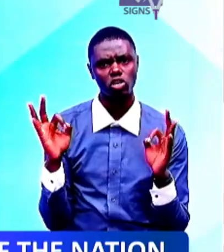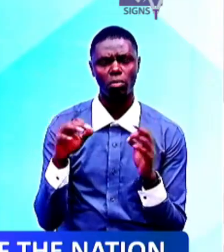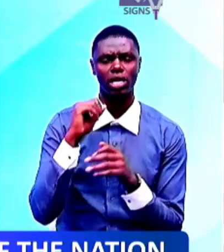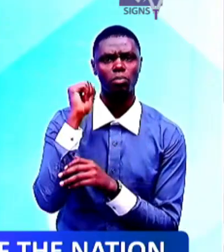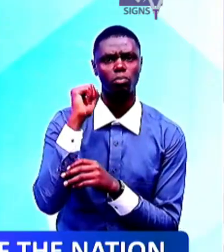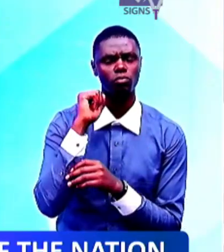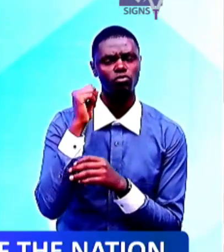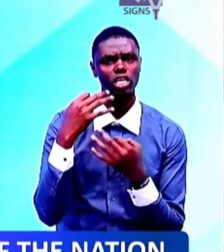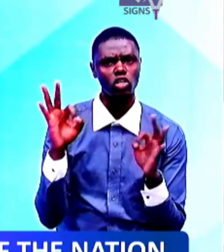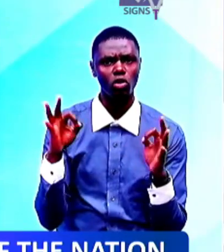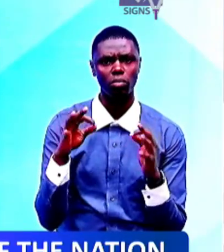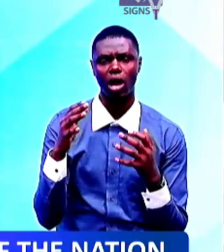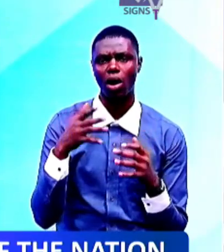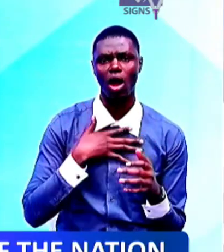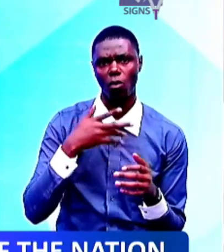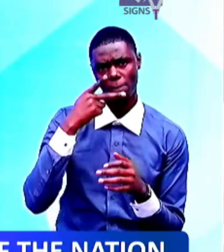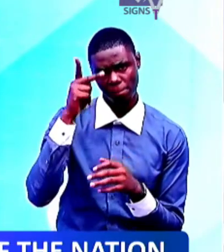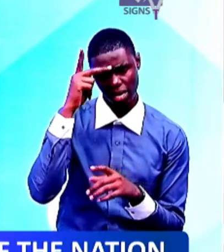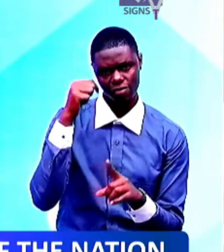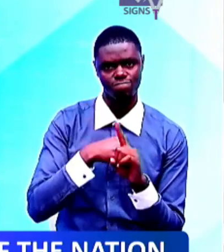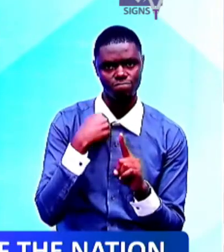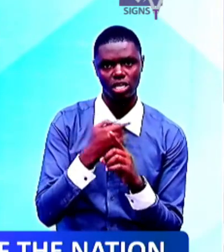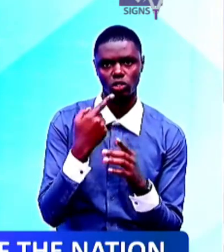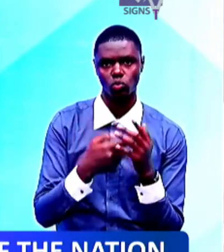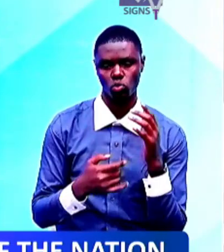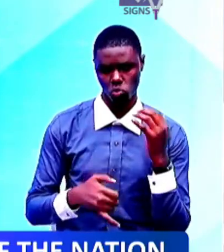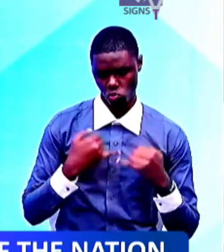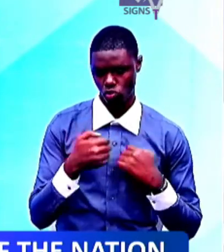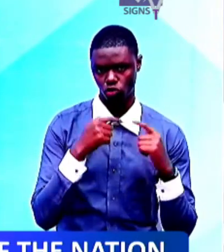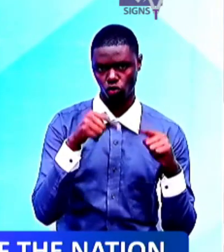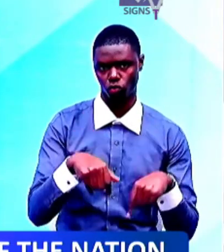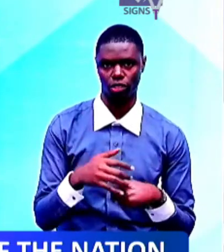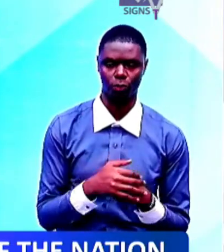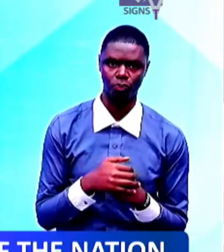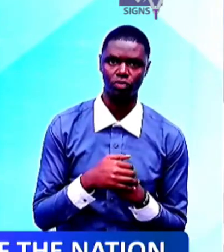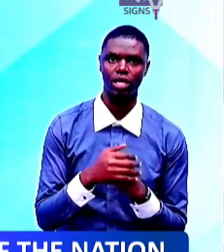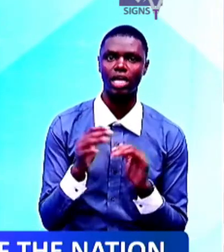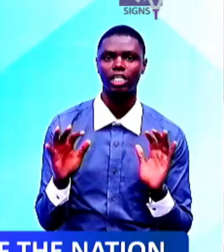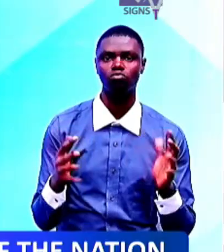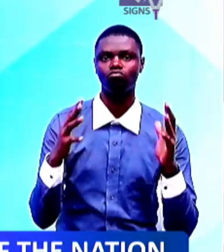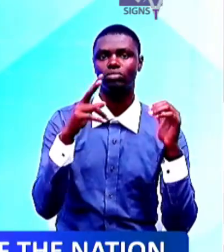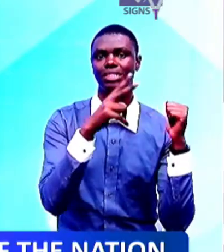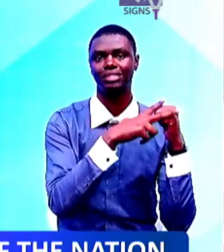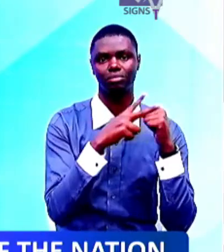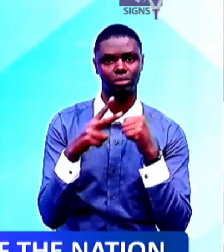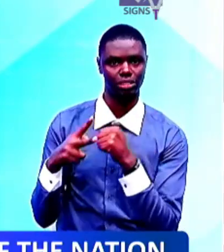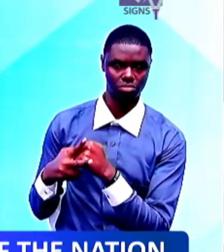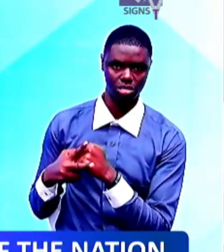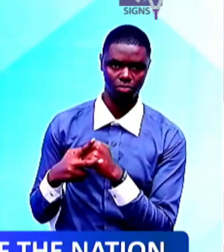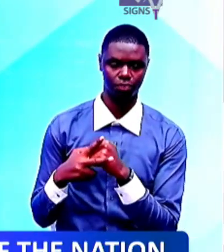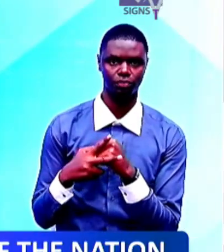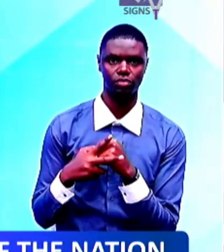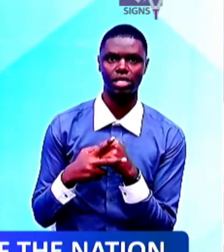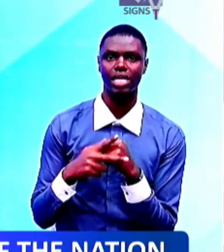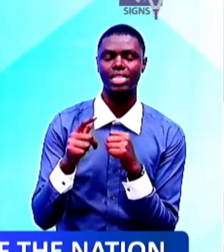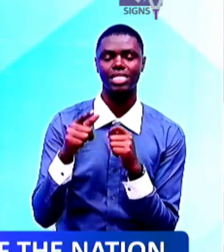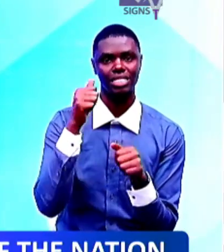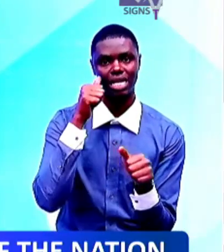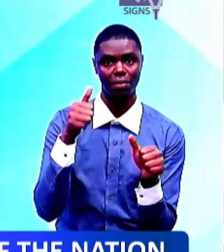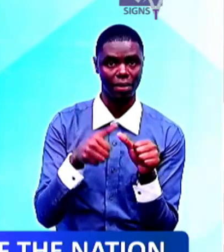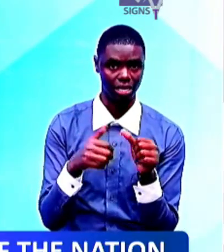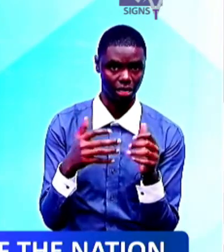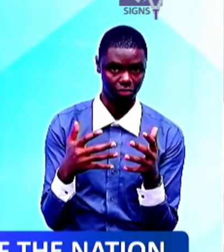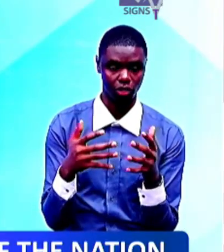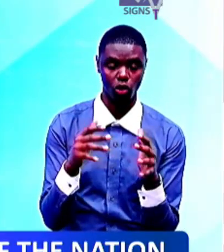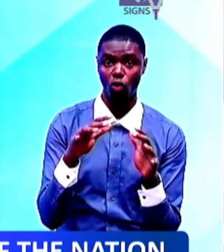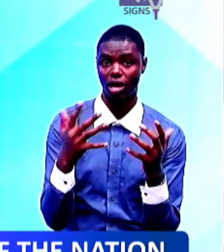our parents fought for is actually what we are enjoying today. Yeah. And commemorating Saba Saba is a reminder